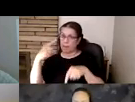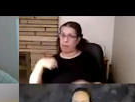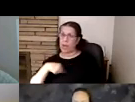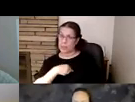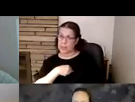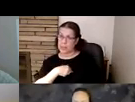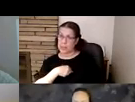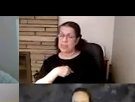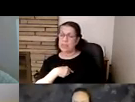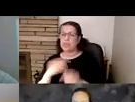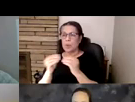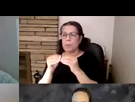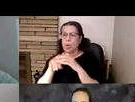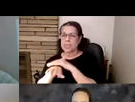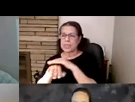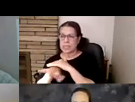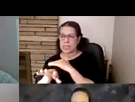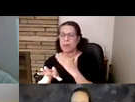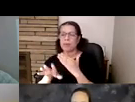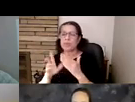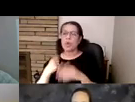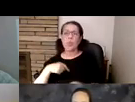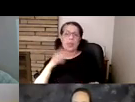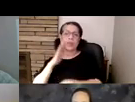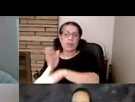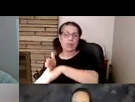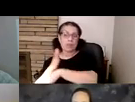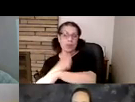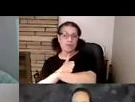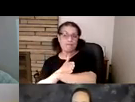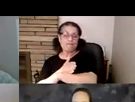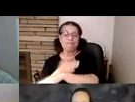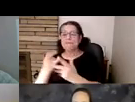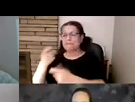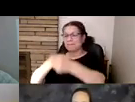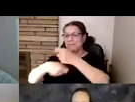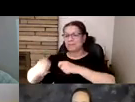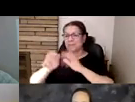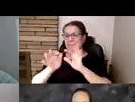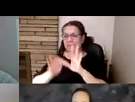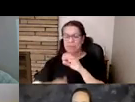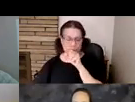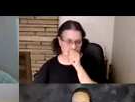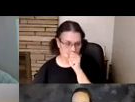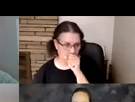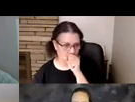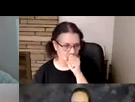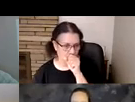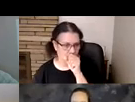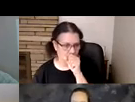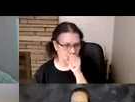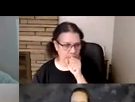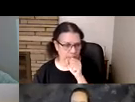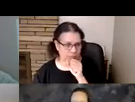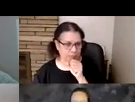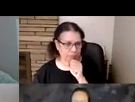we're continually improving. I'm going to pause and see if anybody else on the team has something else they'd like to add about